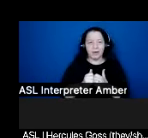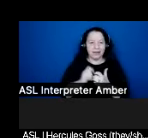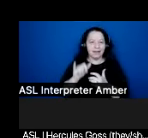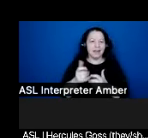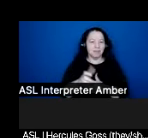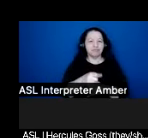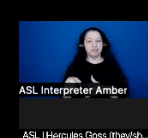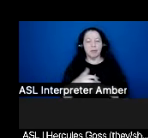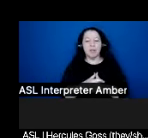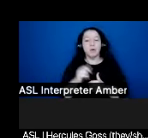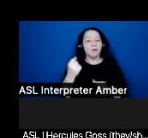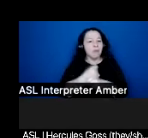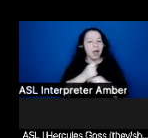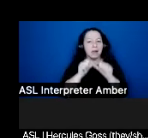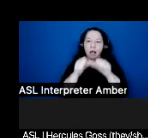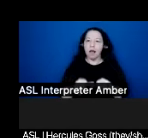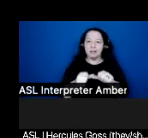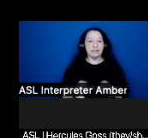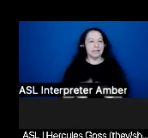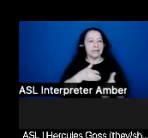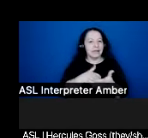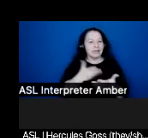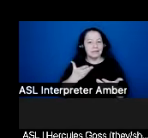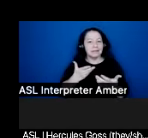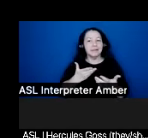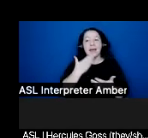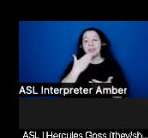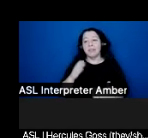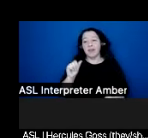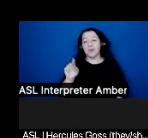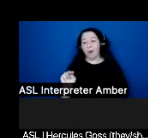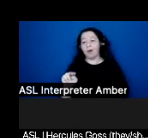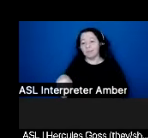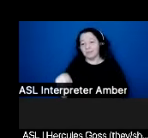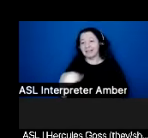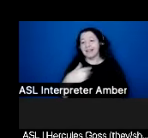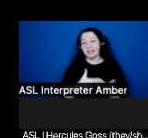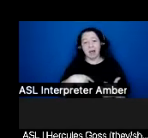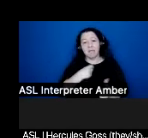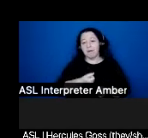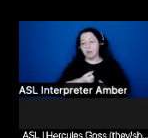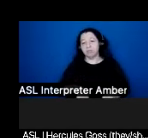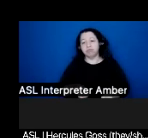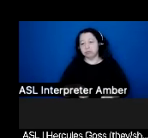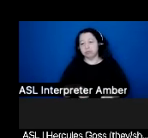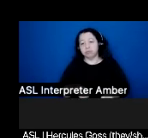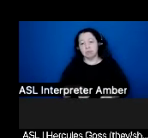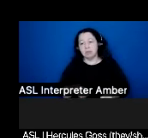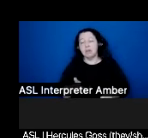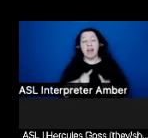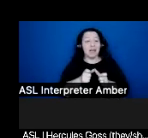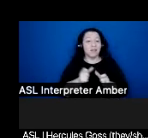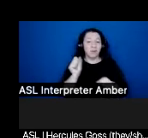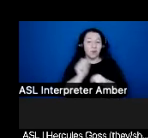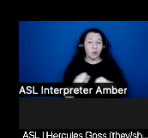That's what we're constantly fighting. And thank you, Autumn. Yes, some of us are tired and we continue to do the work because